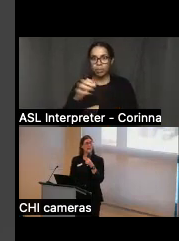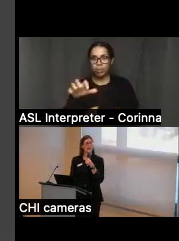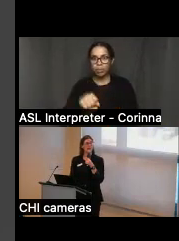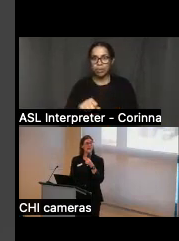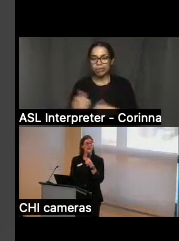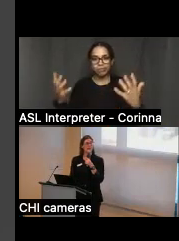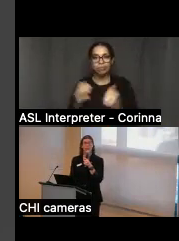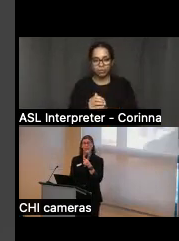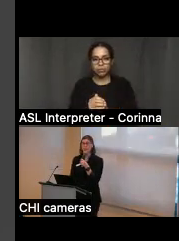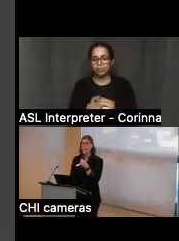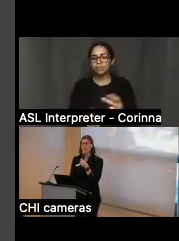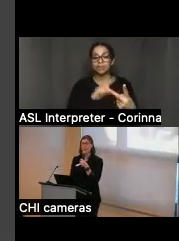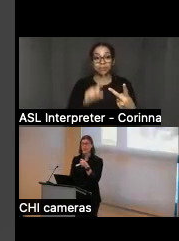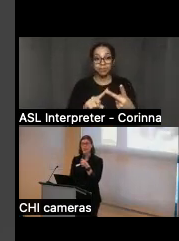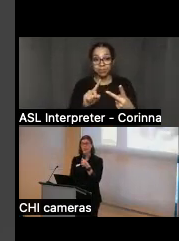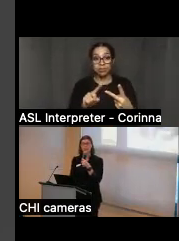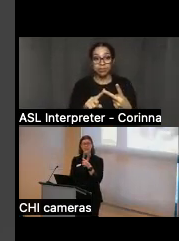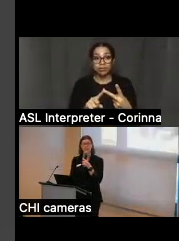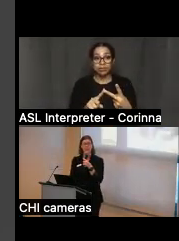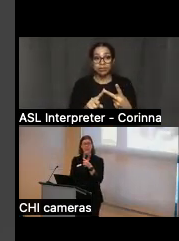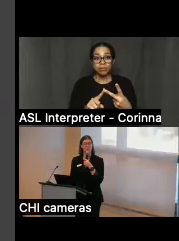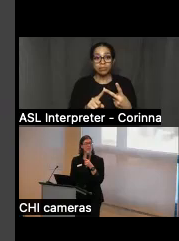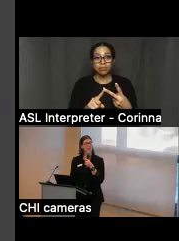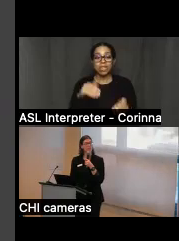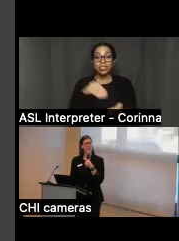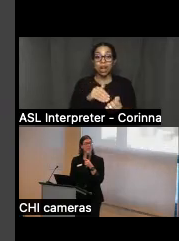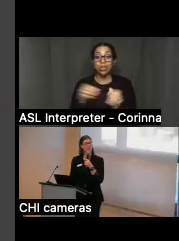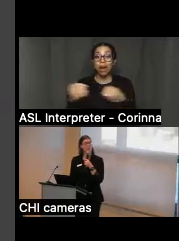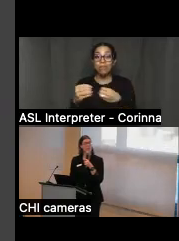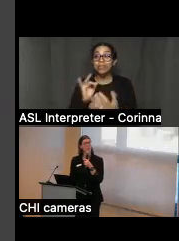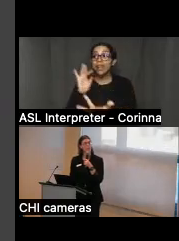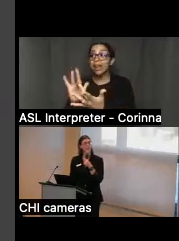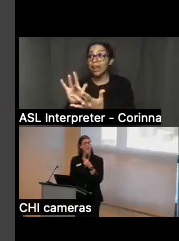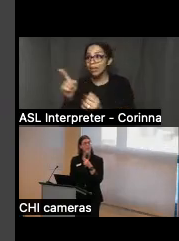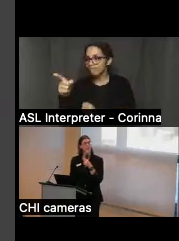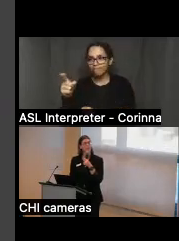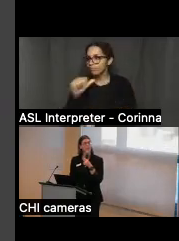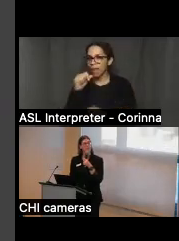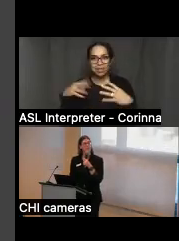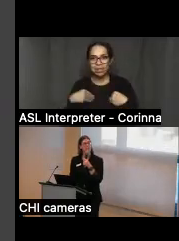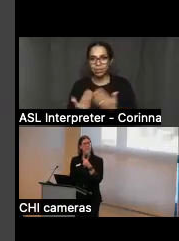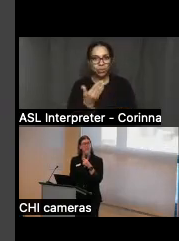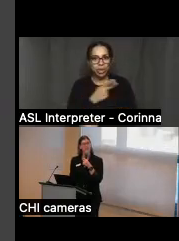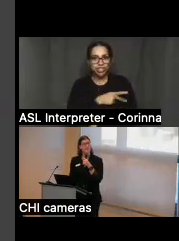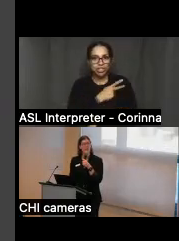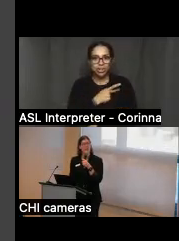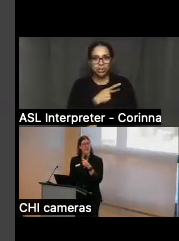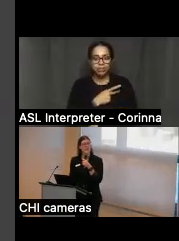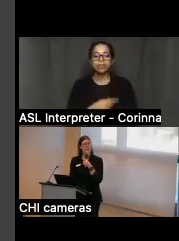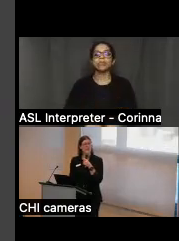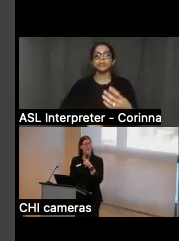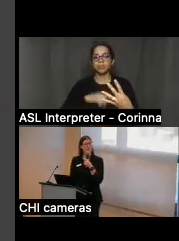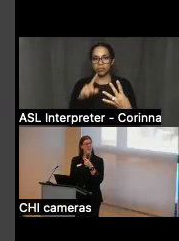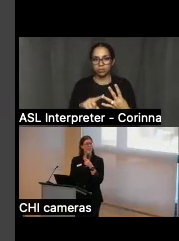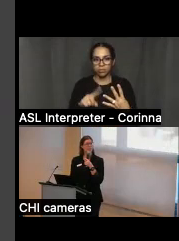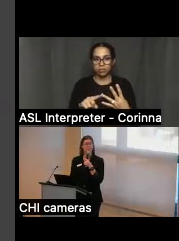that their doctor's office or clinic weren't accepting new patients. The third is my doctor's